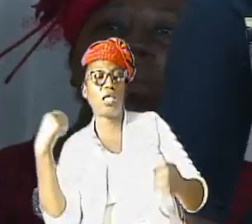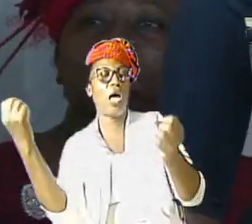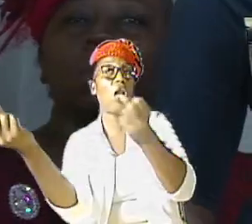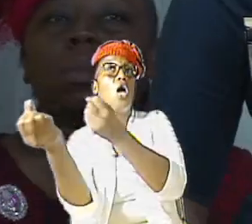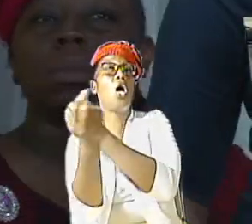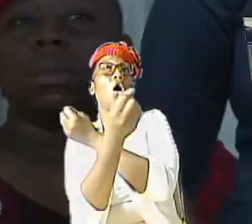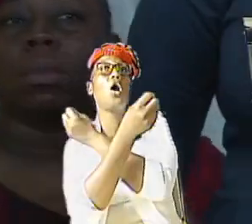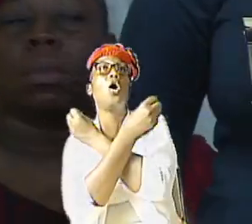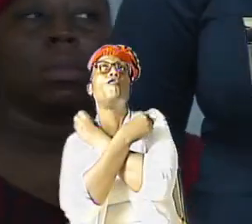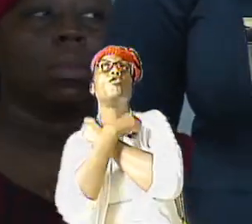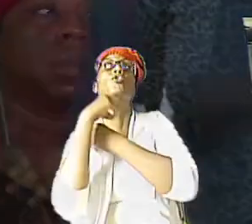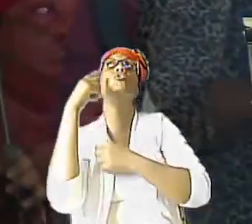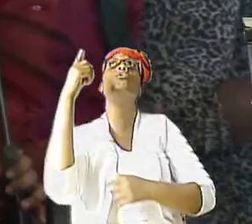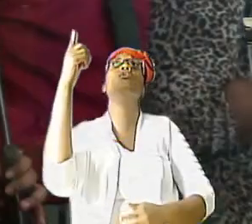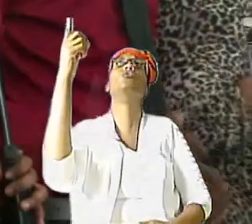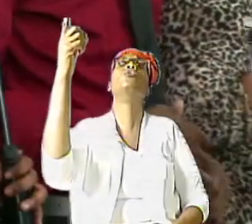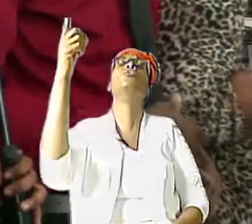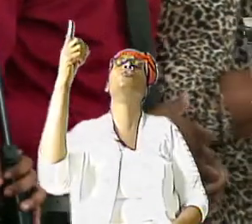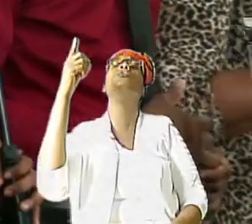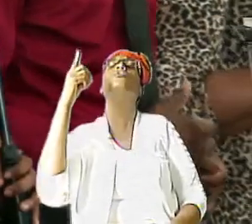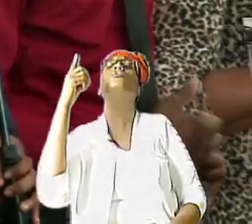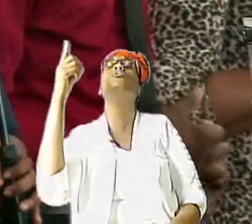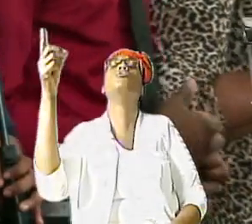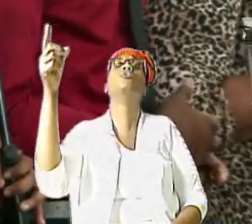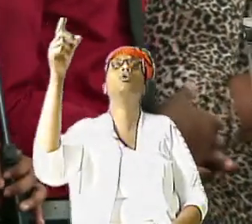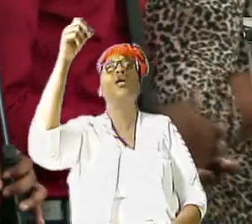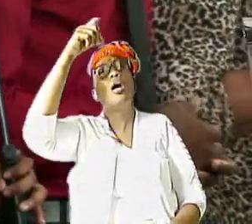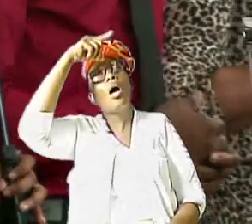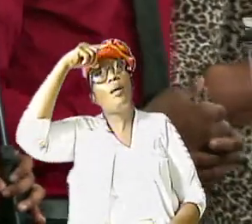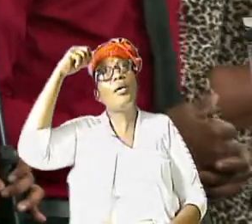sing. Jesus, I love you